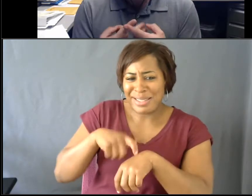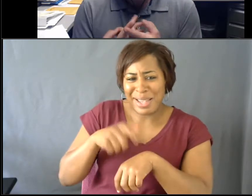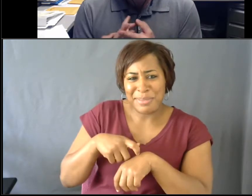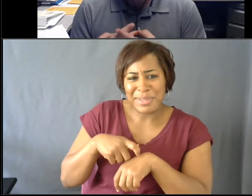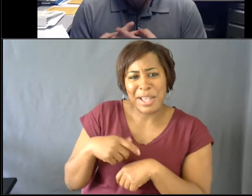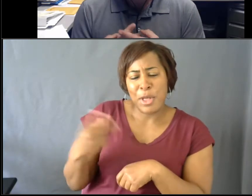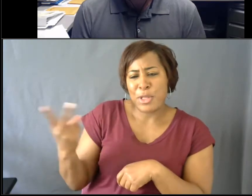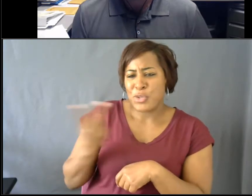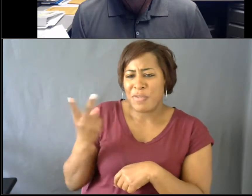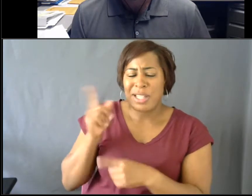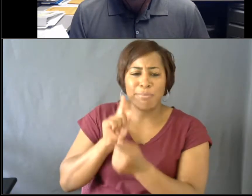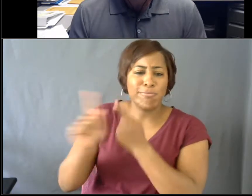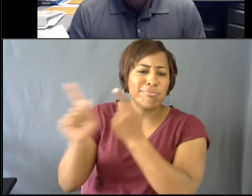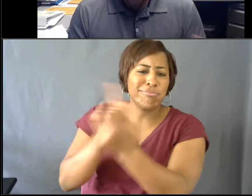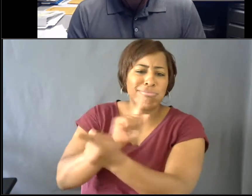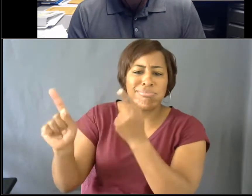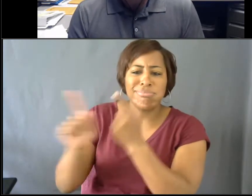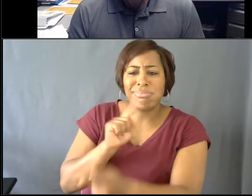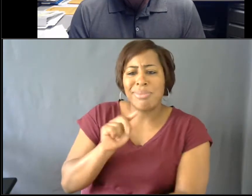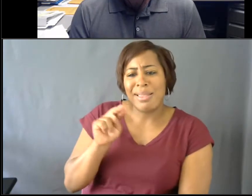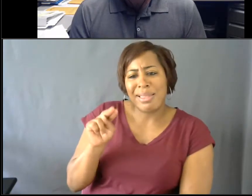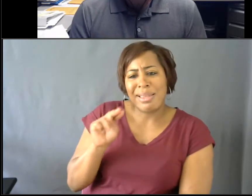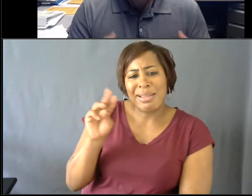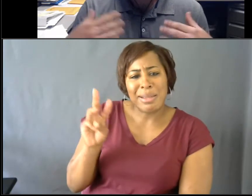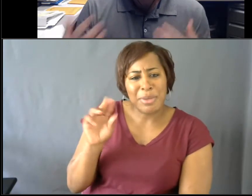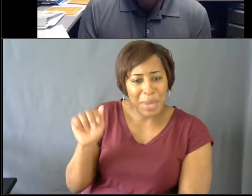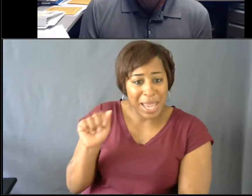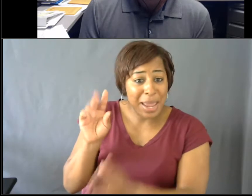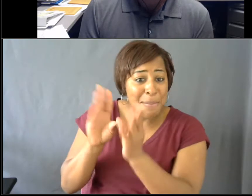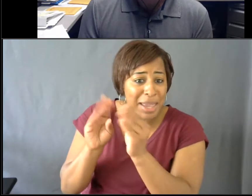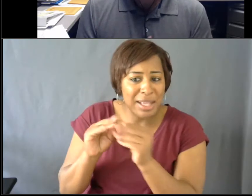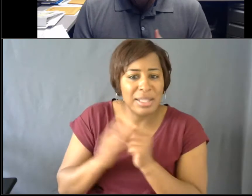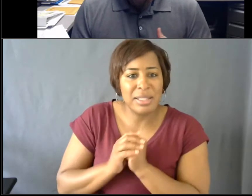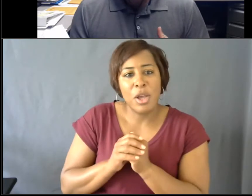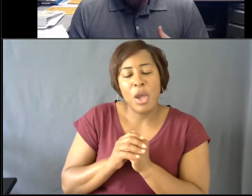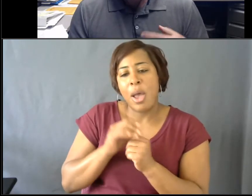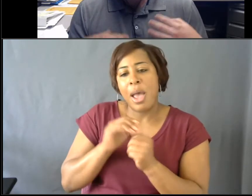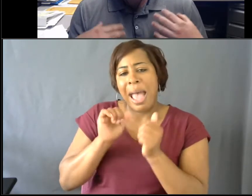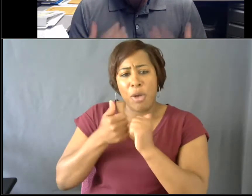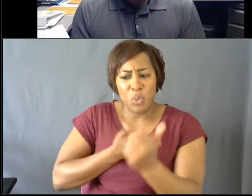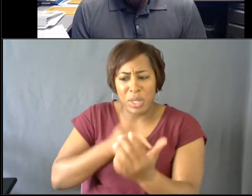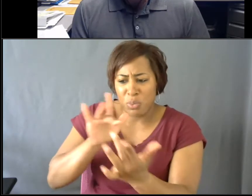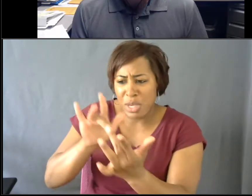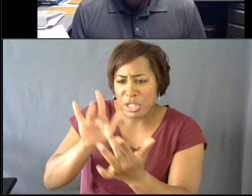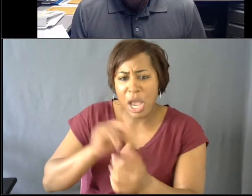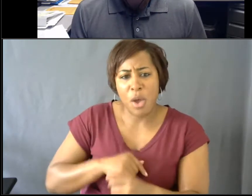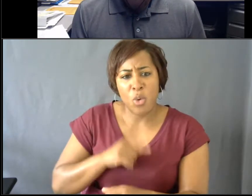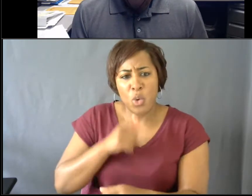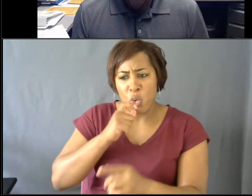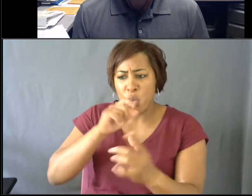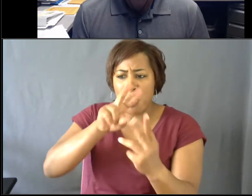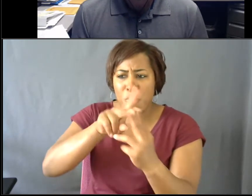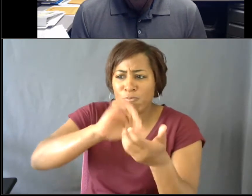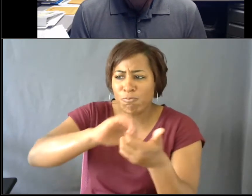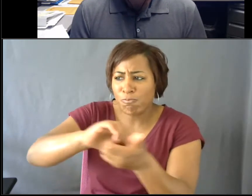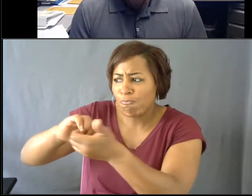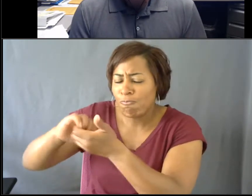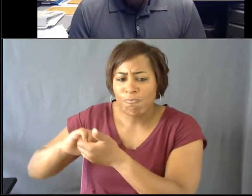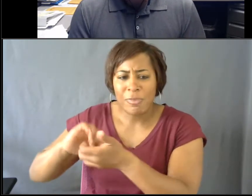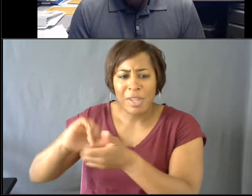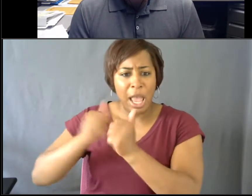paths at NWA meetings about, how did we reach out? Who were the partners? How do you get involved in the community? Because that's